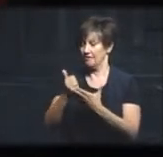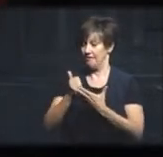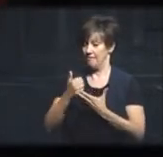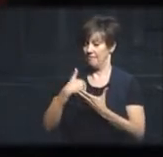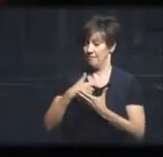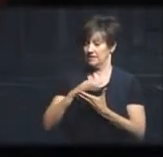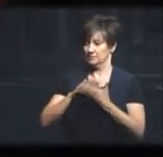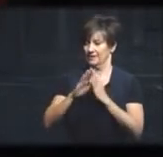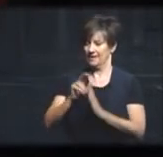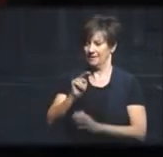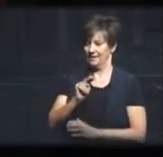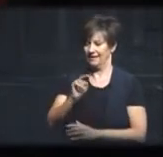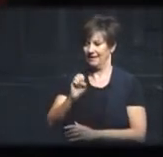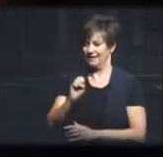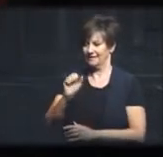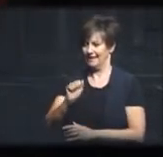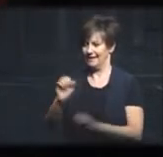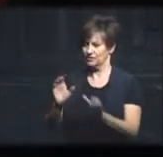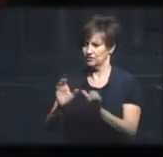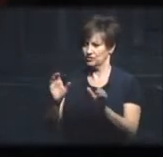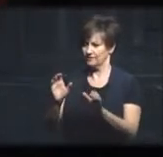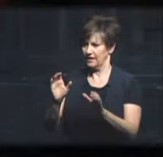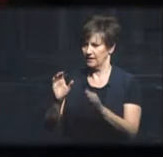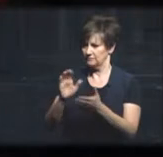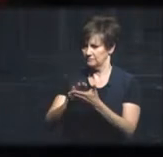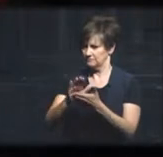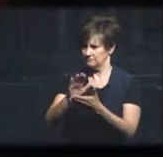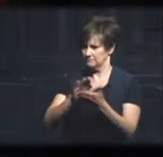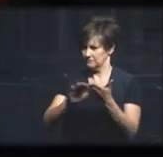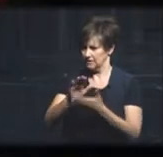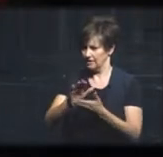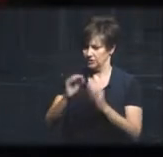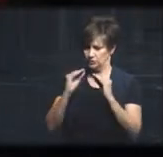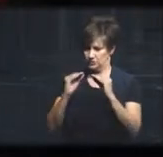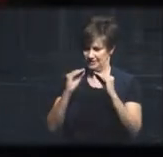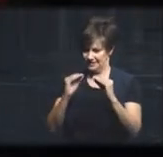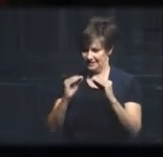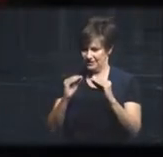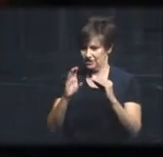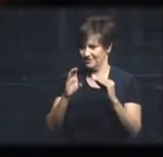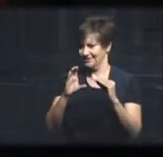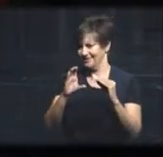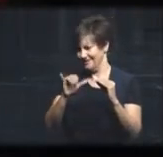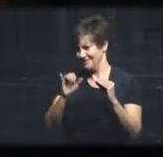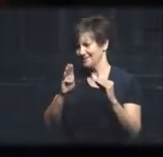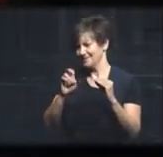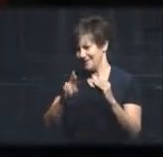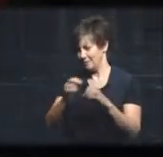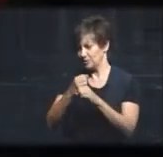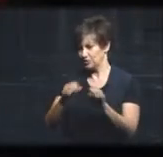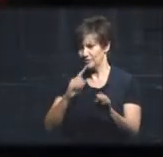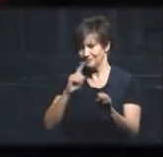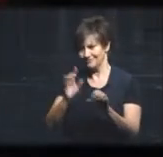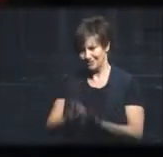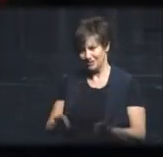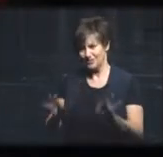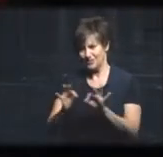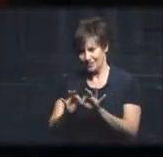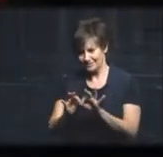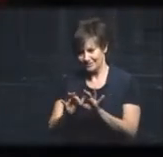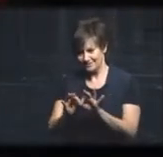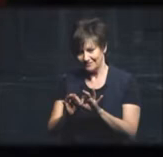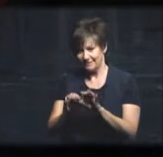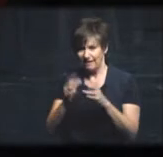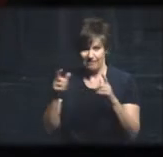an NSA-certified institution to teach cybersecurity, which is really critical and obviously aligned with